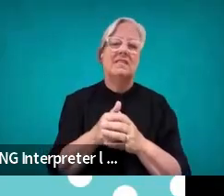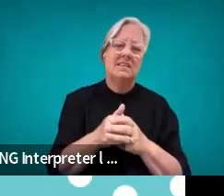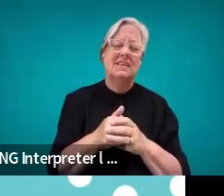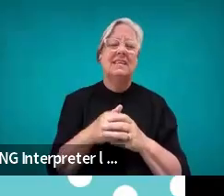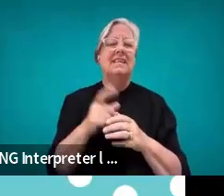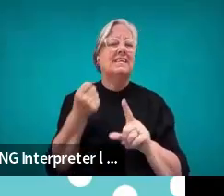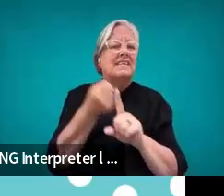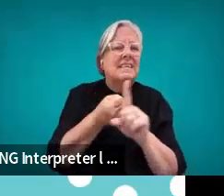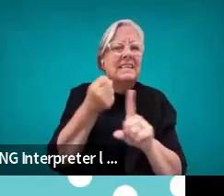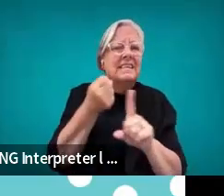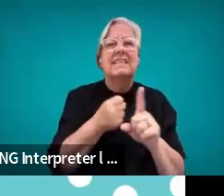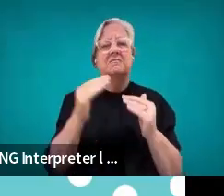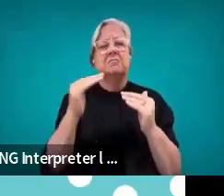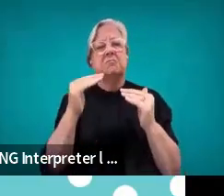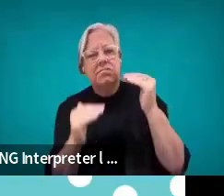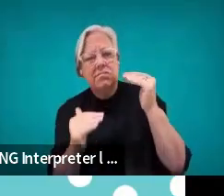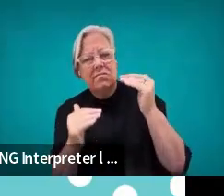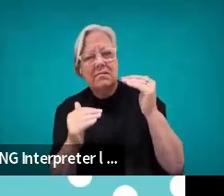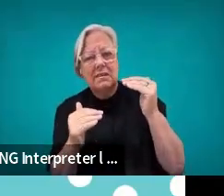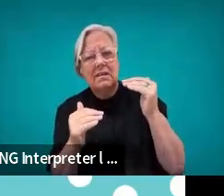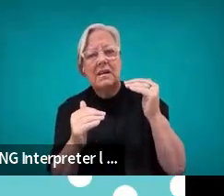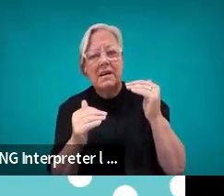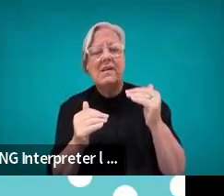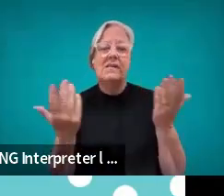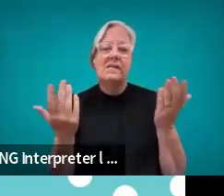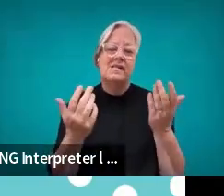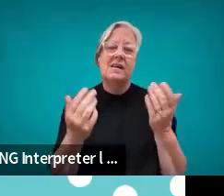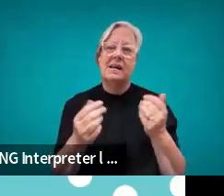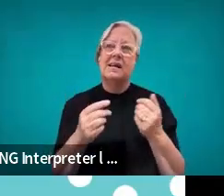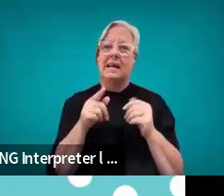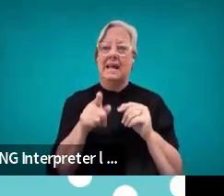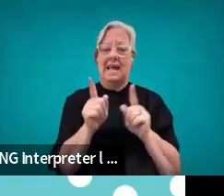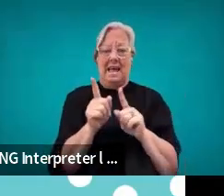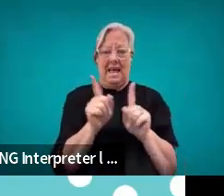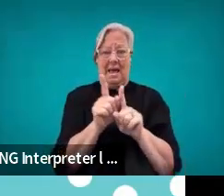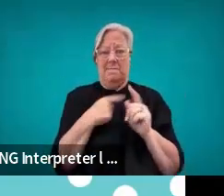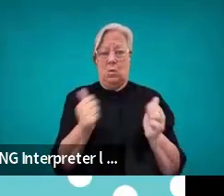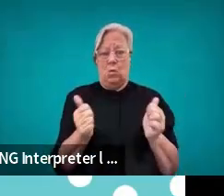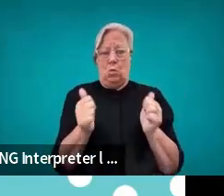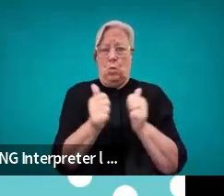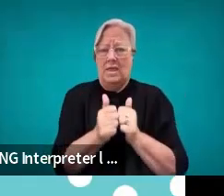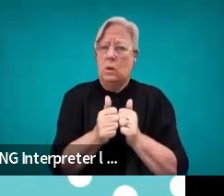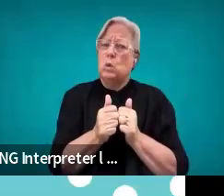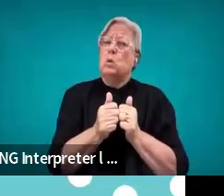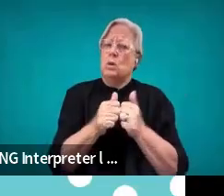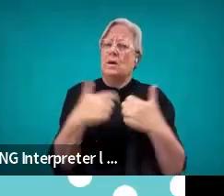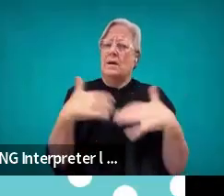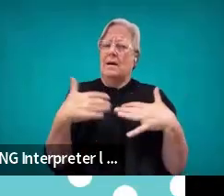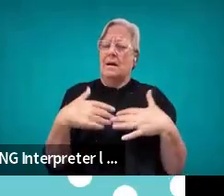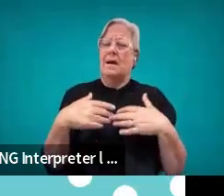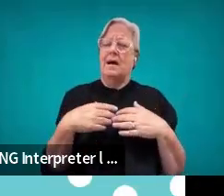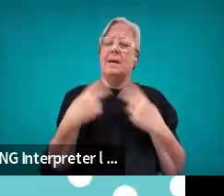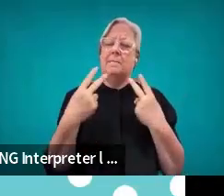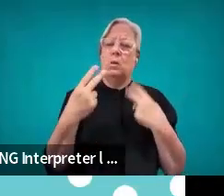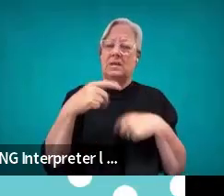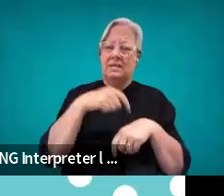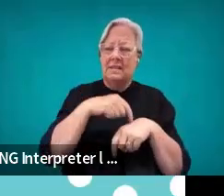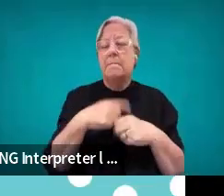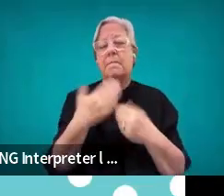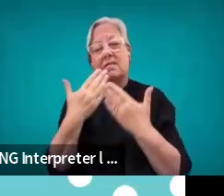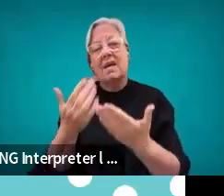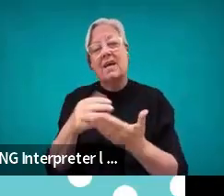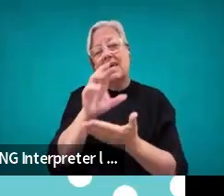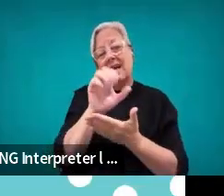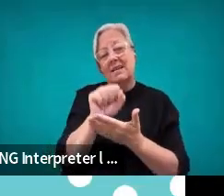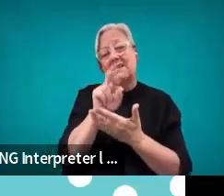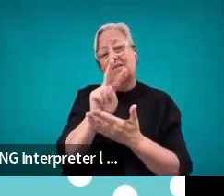and justice, we don't take being together for granted. Our sincere thanks to SVRI and to the